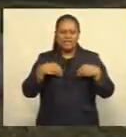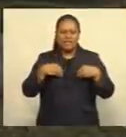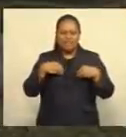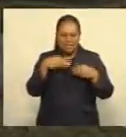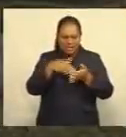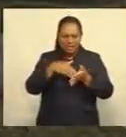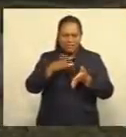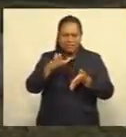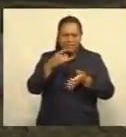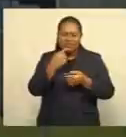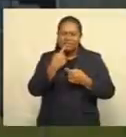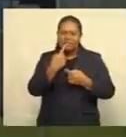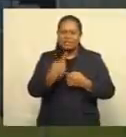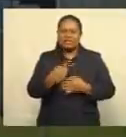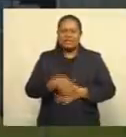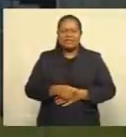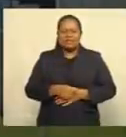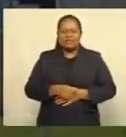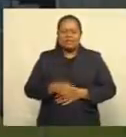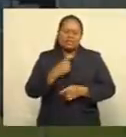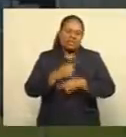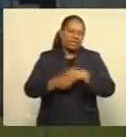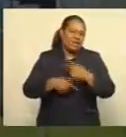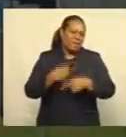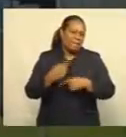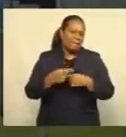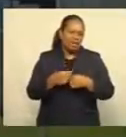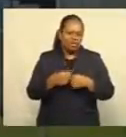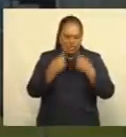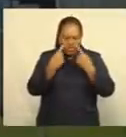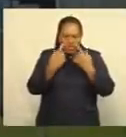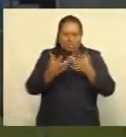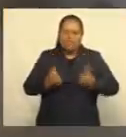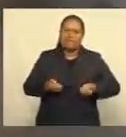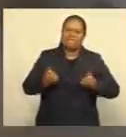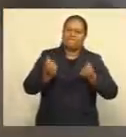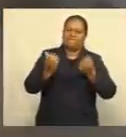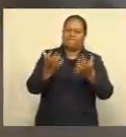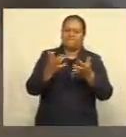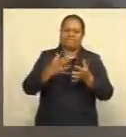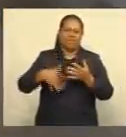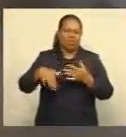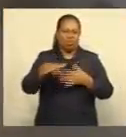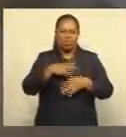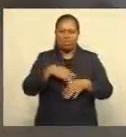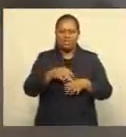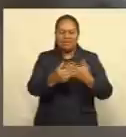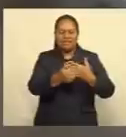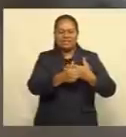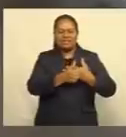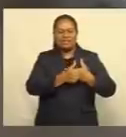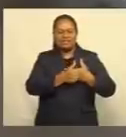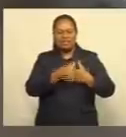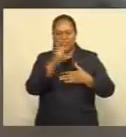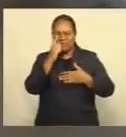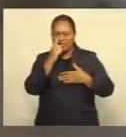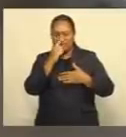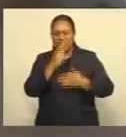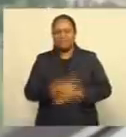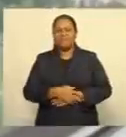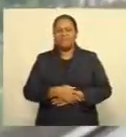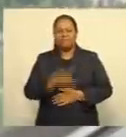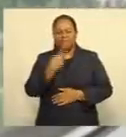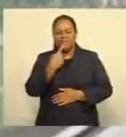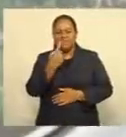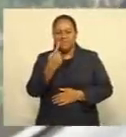recognition speaks volumes about their unrelenting commitment to the health and medical safety of their customers and staff. He adds